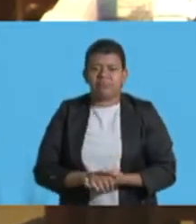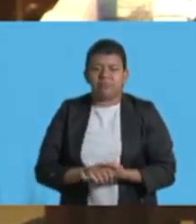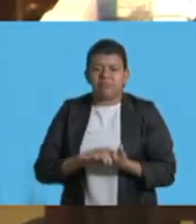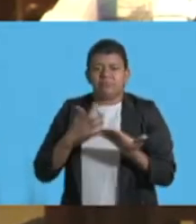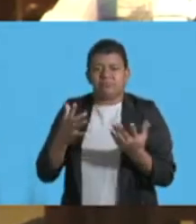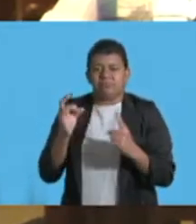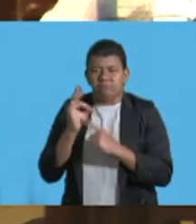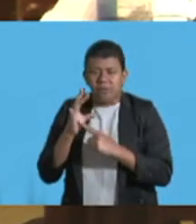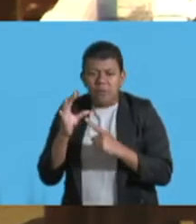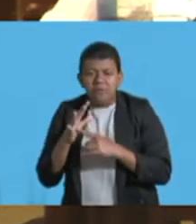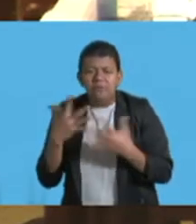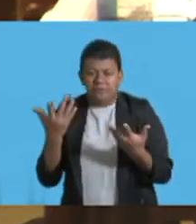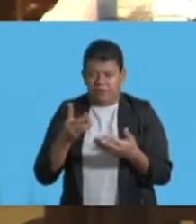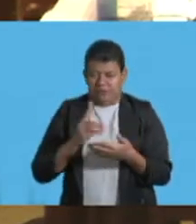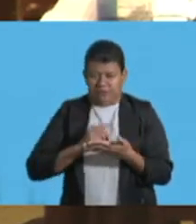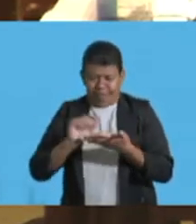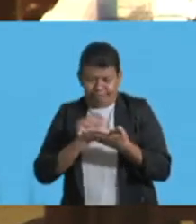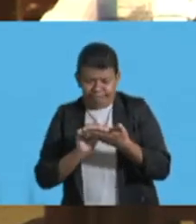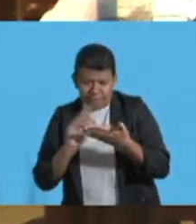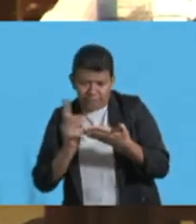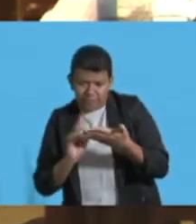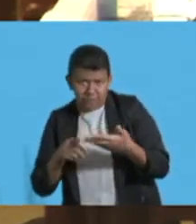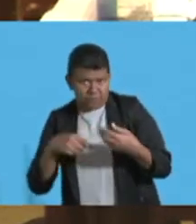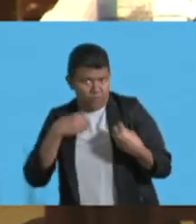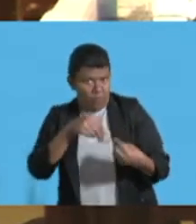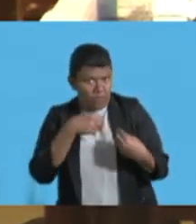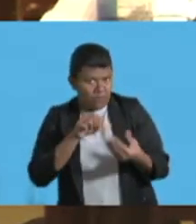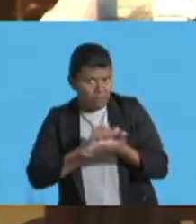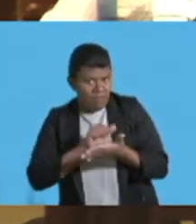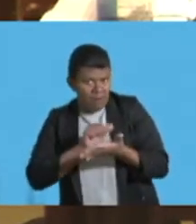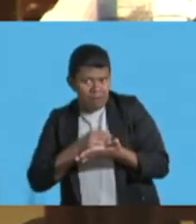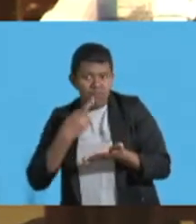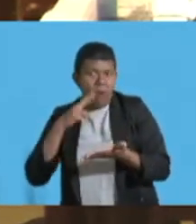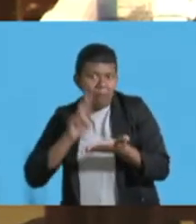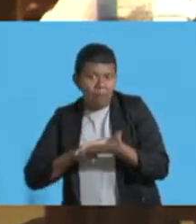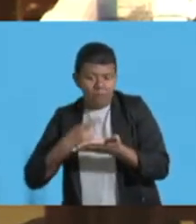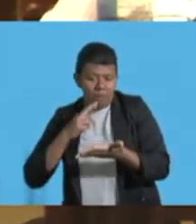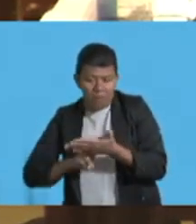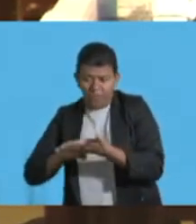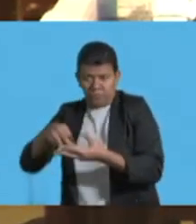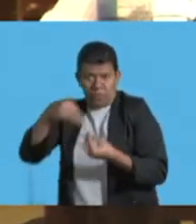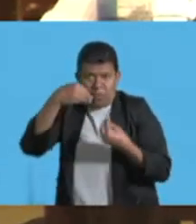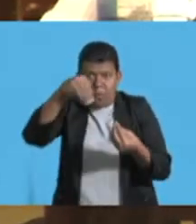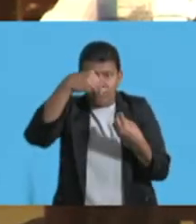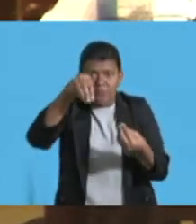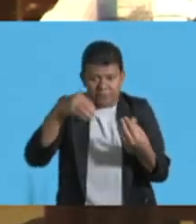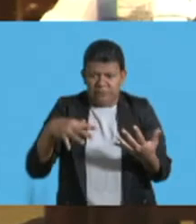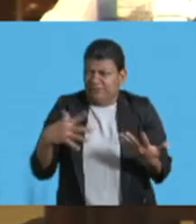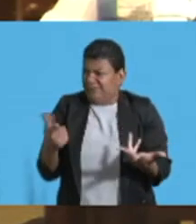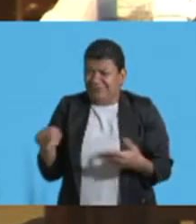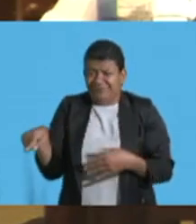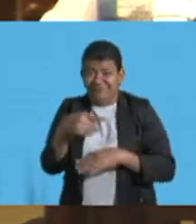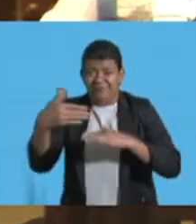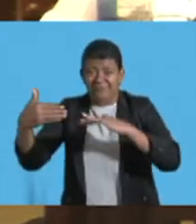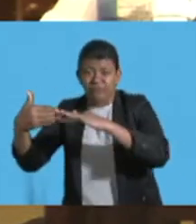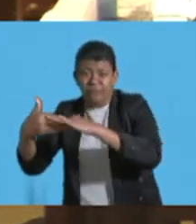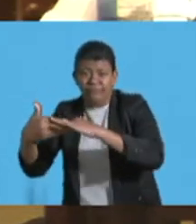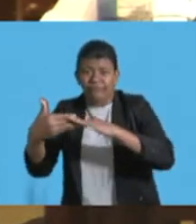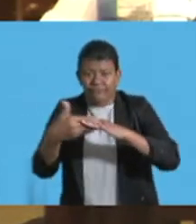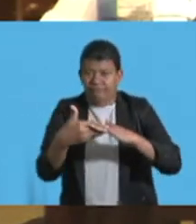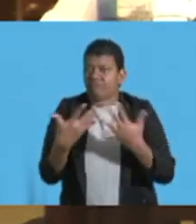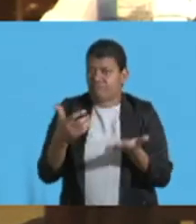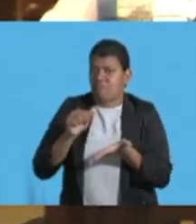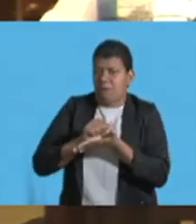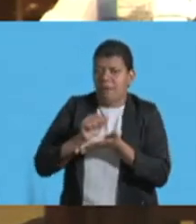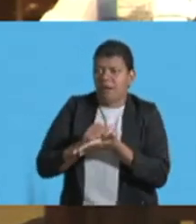documentation. The provision of MSF's service at key domestic ports have enabled transport connectivity through the movement